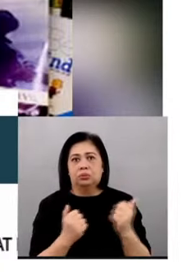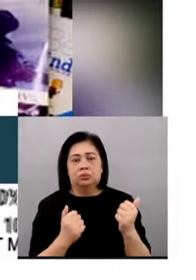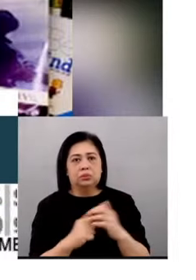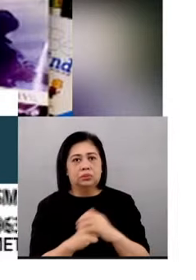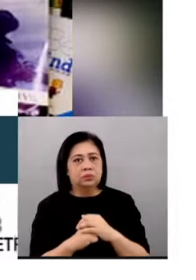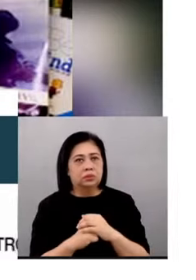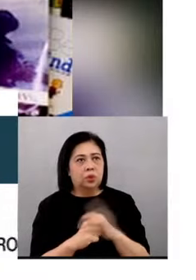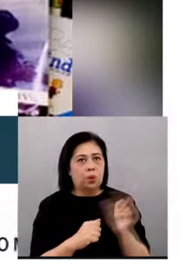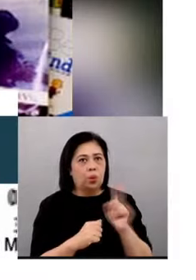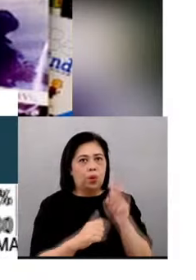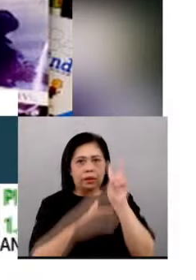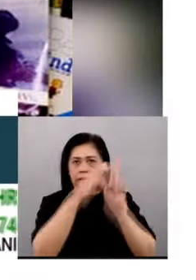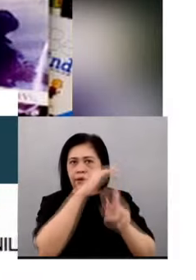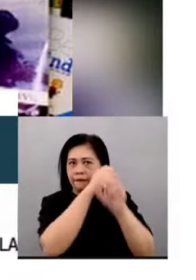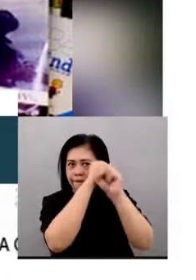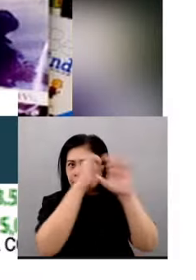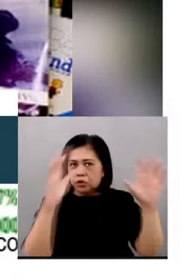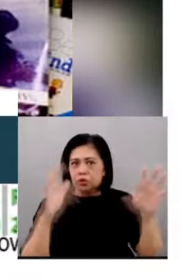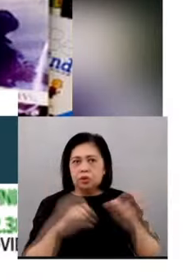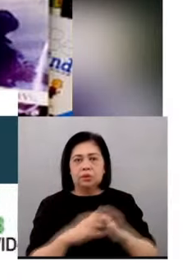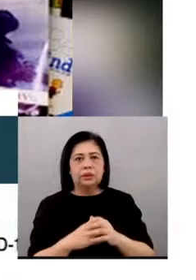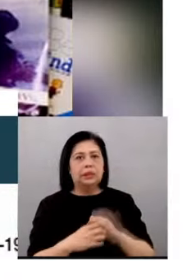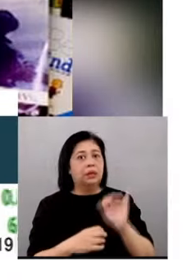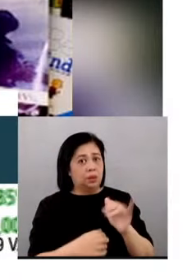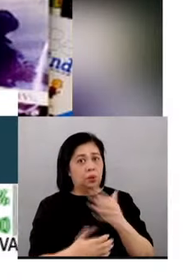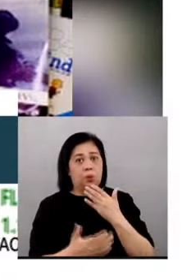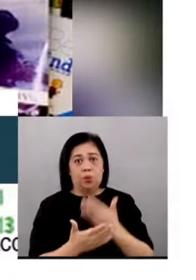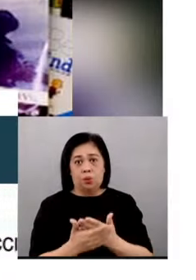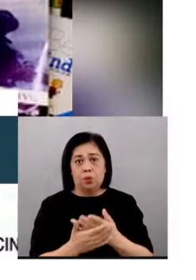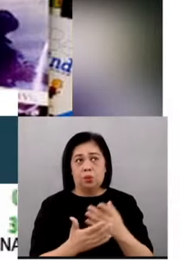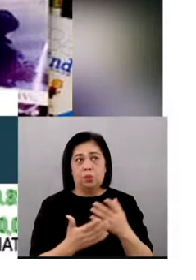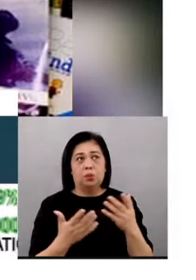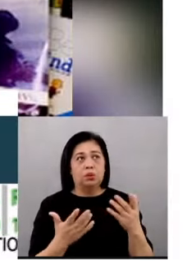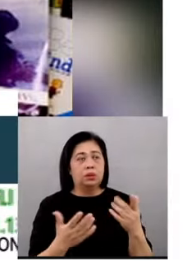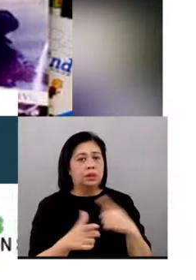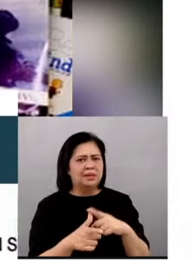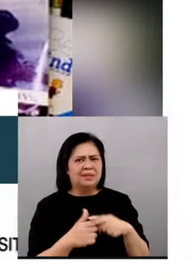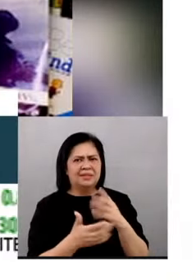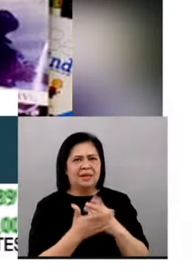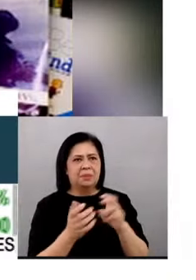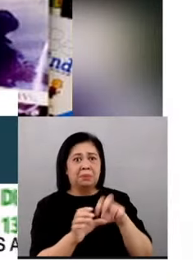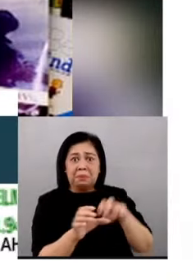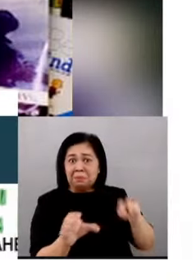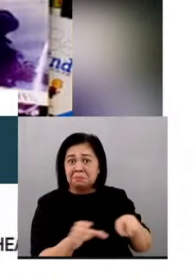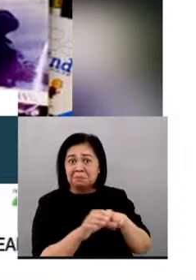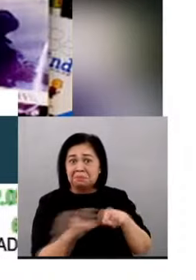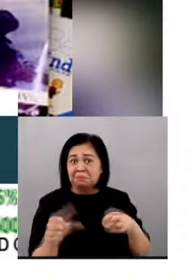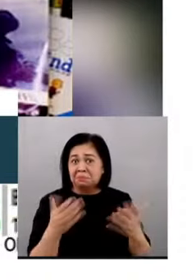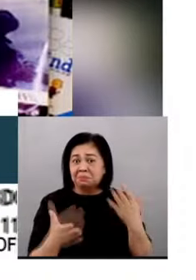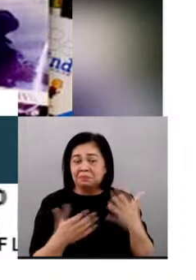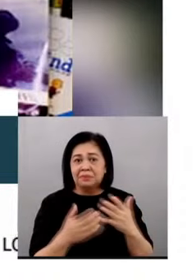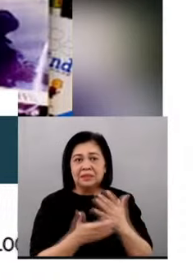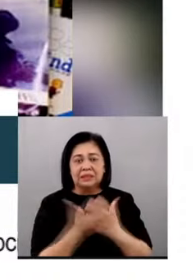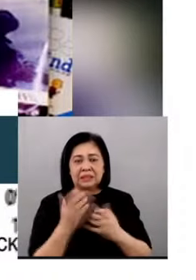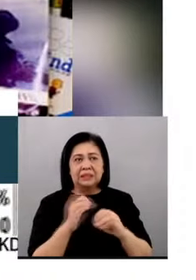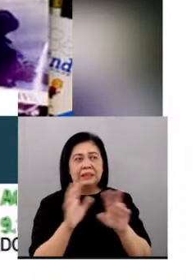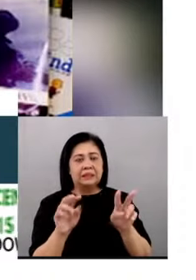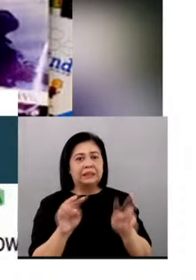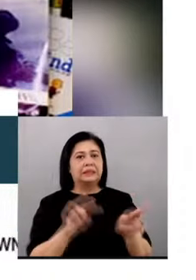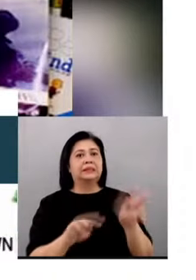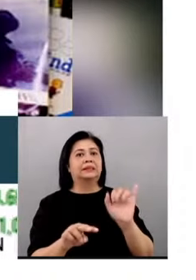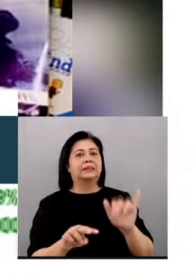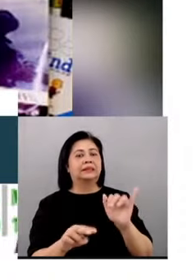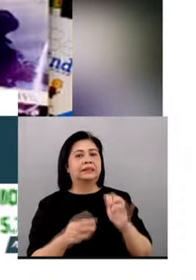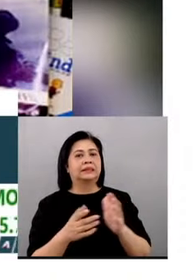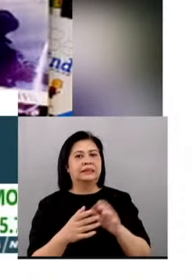what their vision is. That's good. And then someone drops out, or someone clearly we will see is